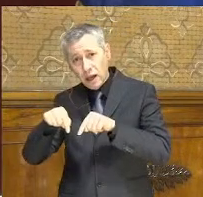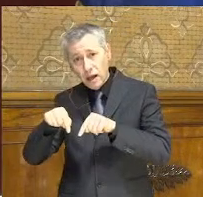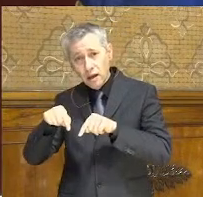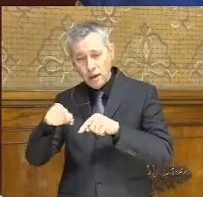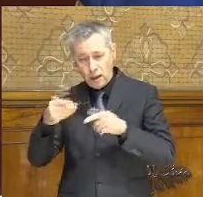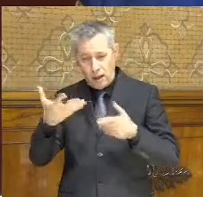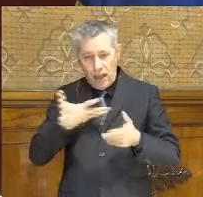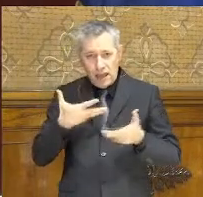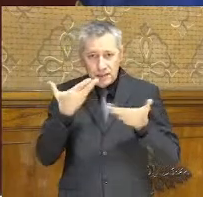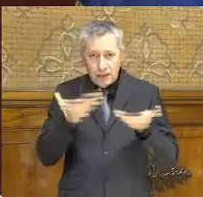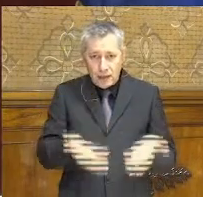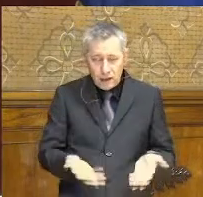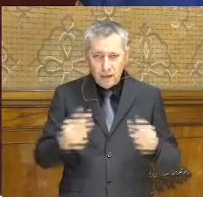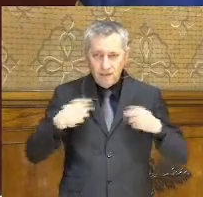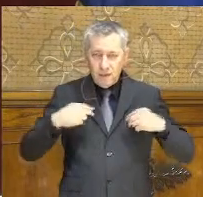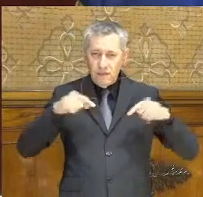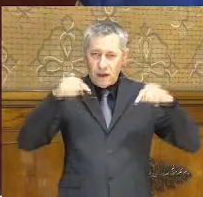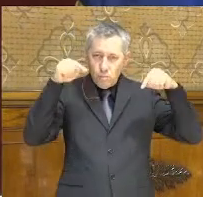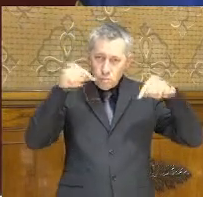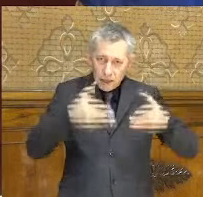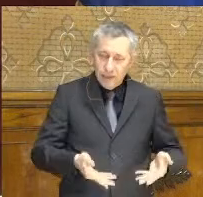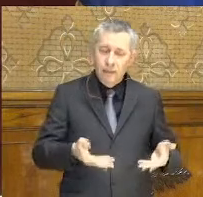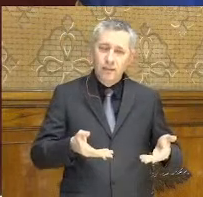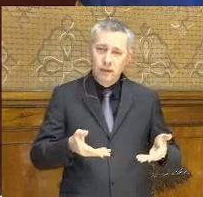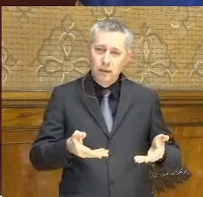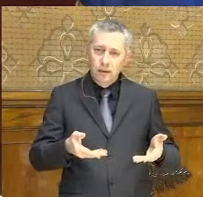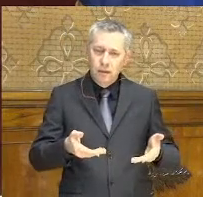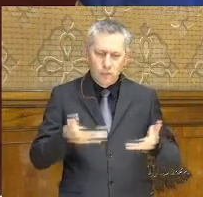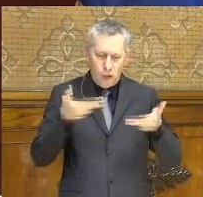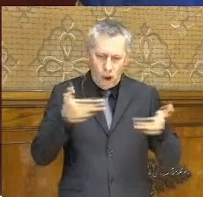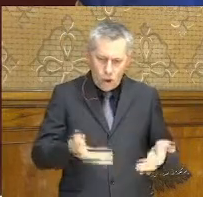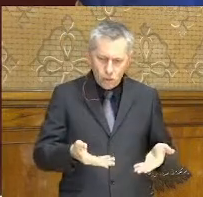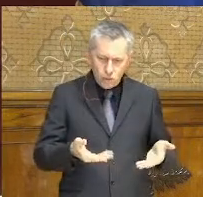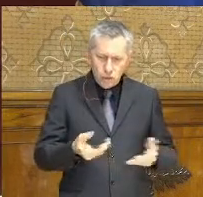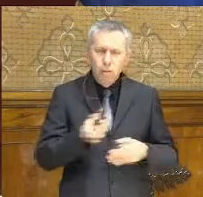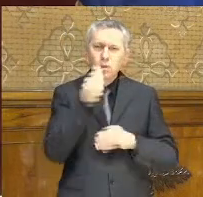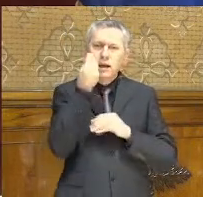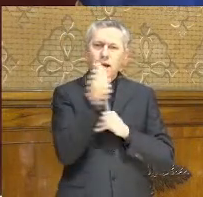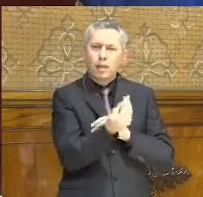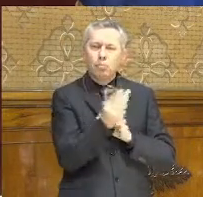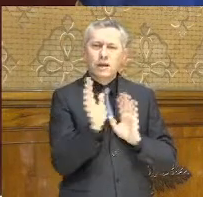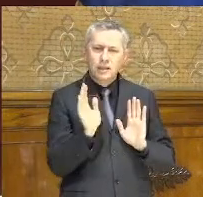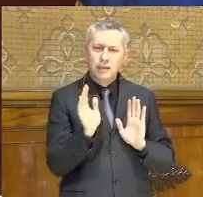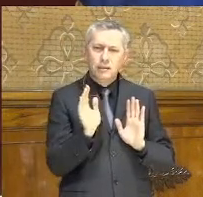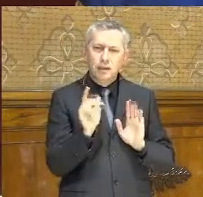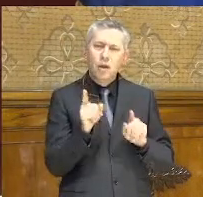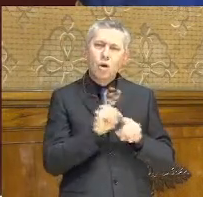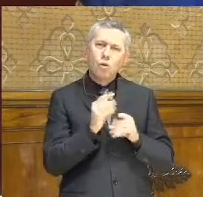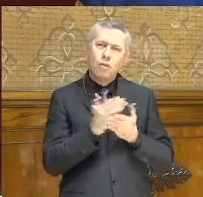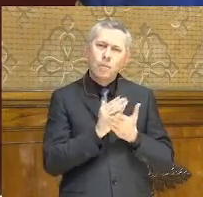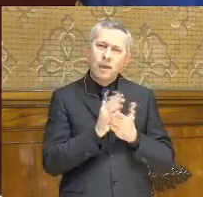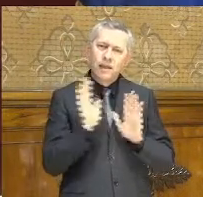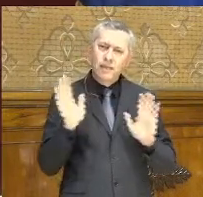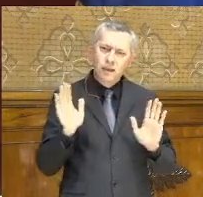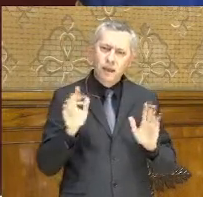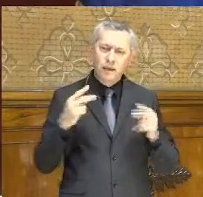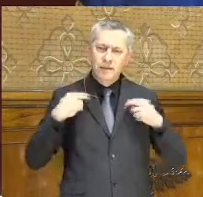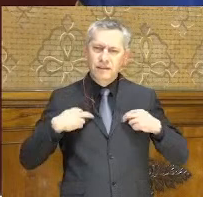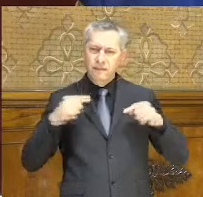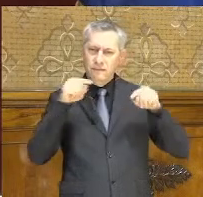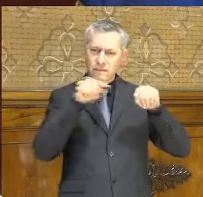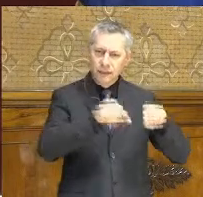of the present, how does the present constitute itself as a medium of living, being,